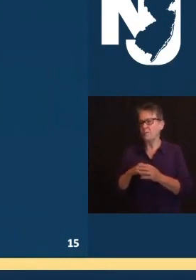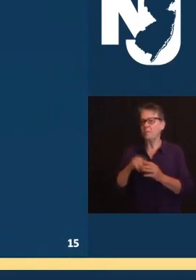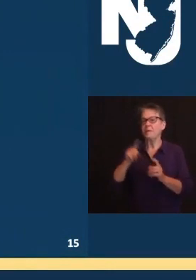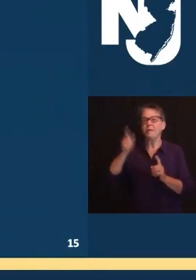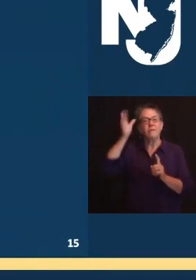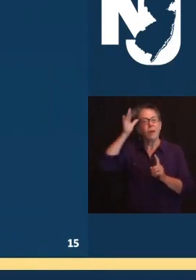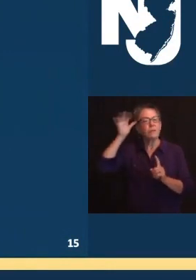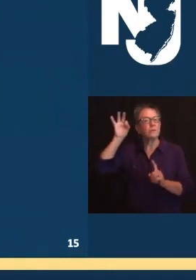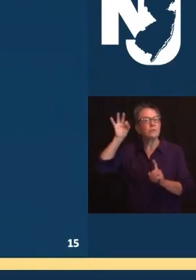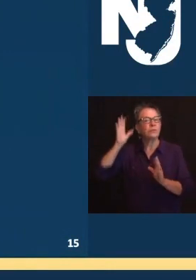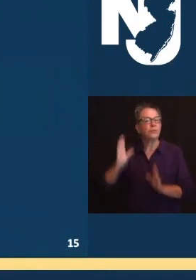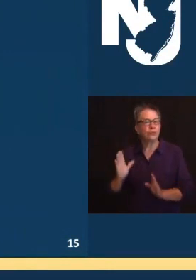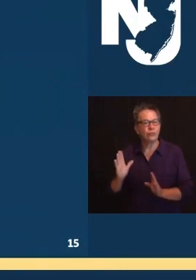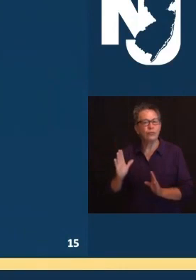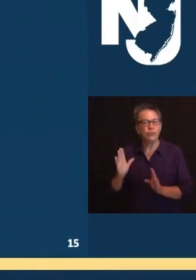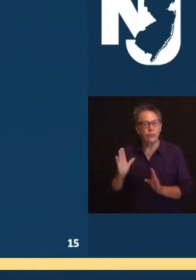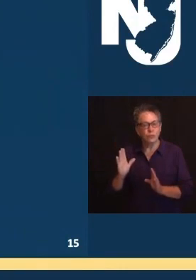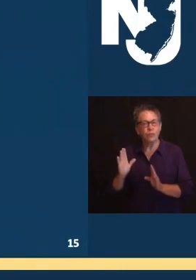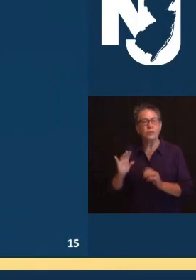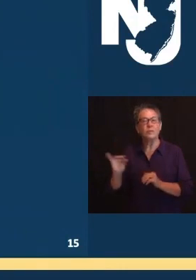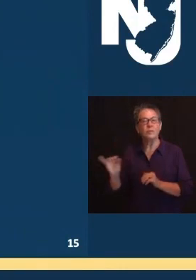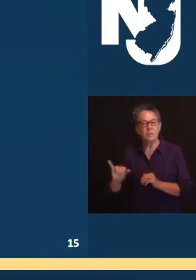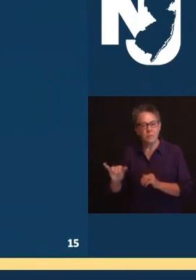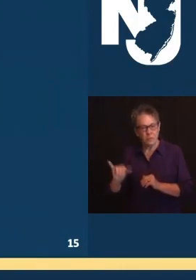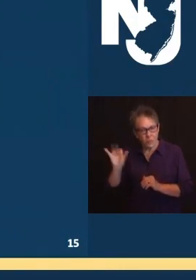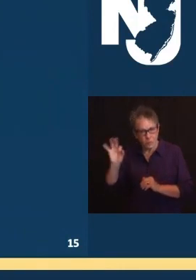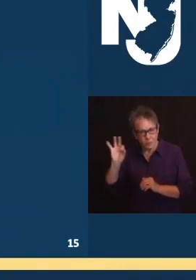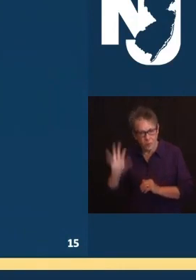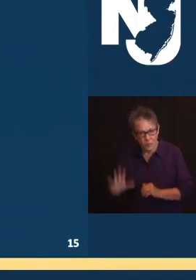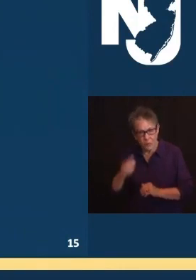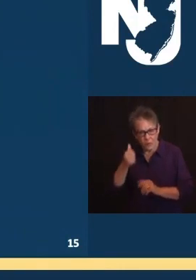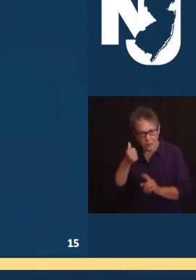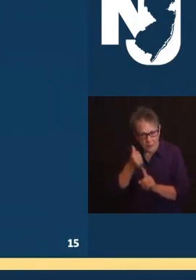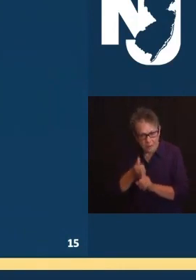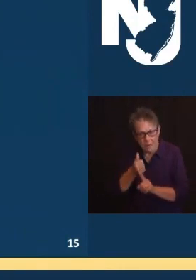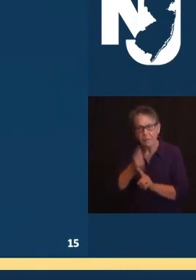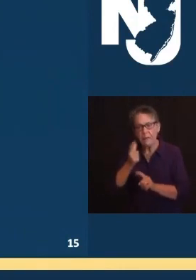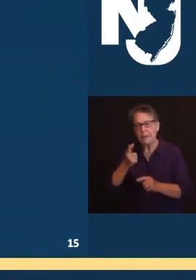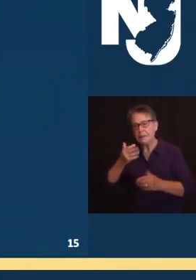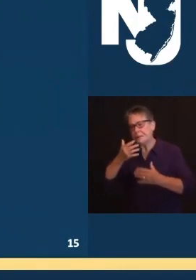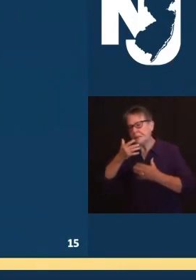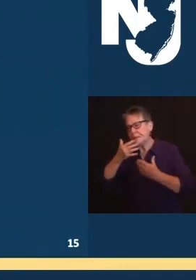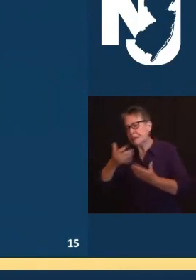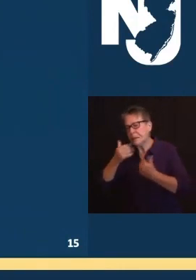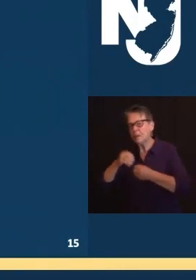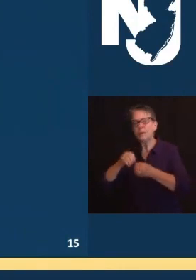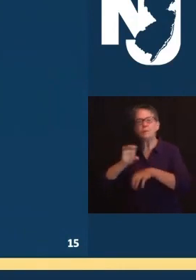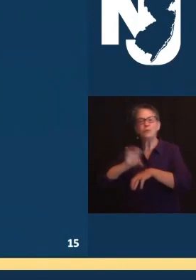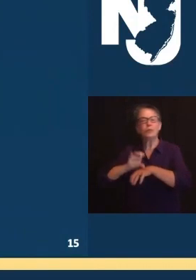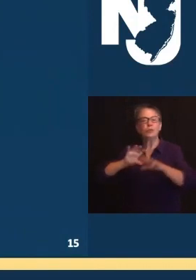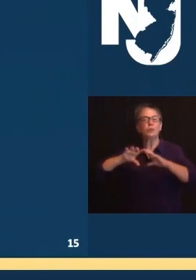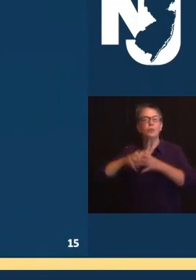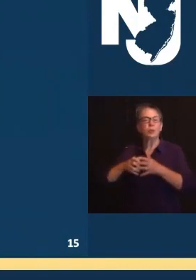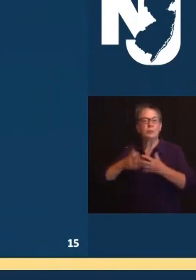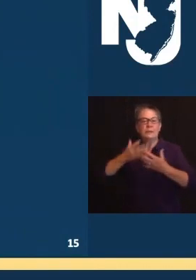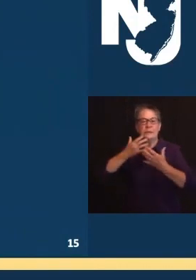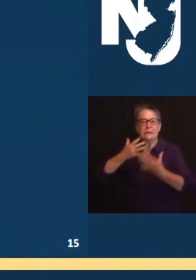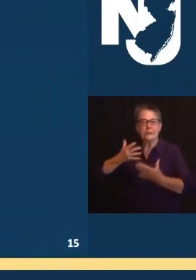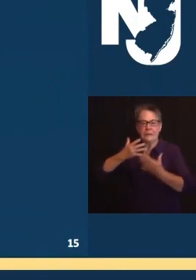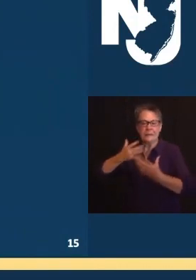in the ministry and sang in the choir. But his future opened for him at Bell Labs. Brought on